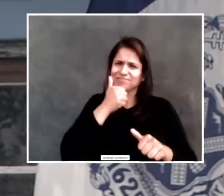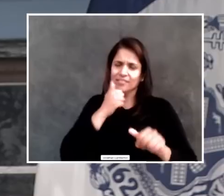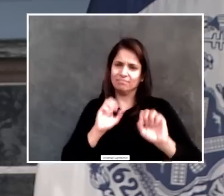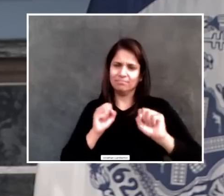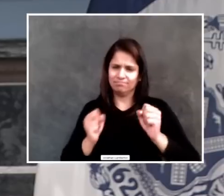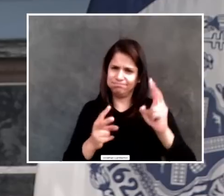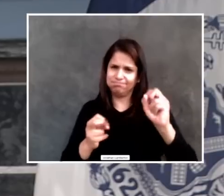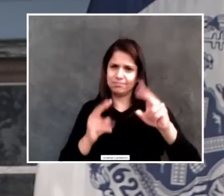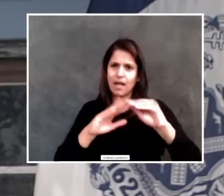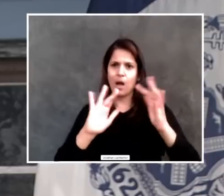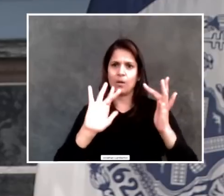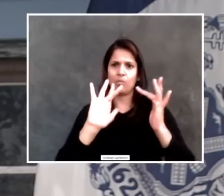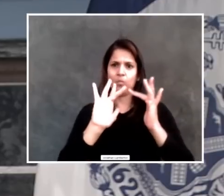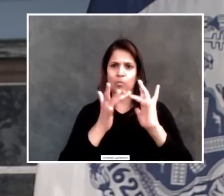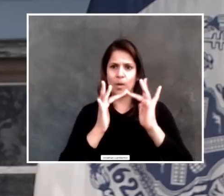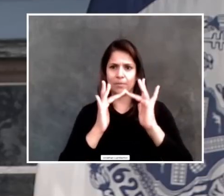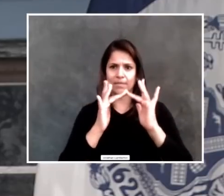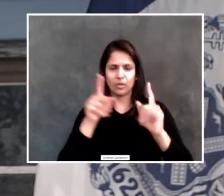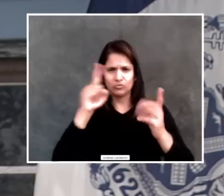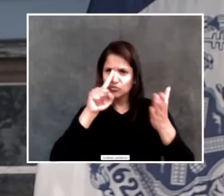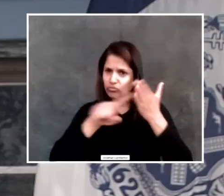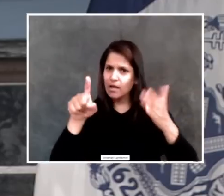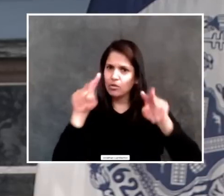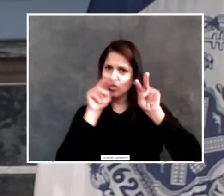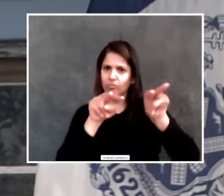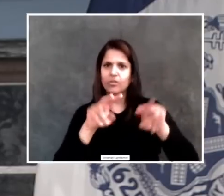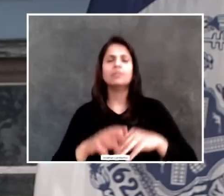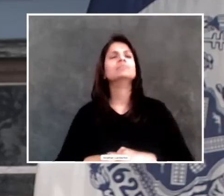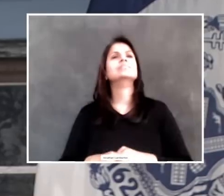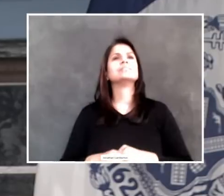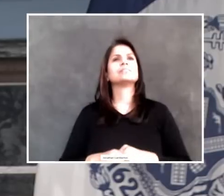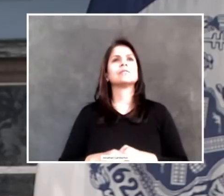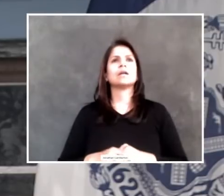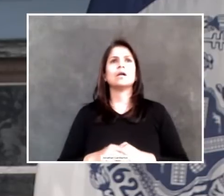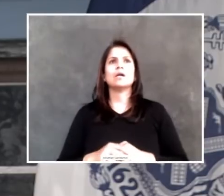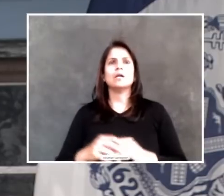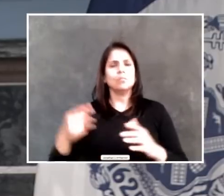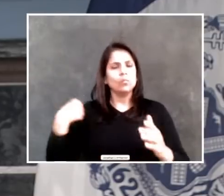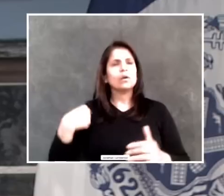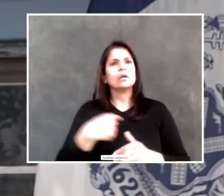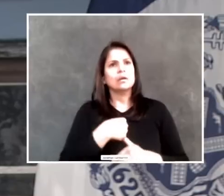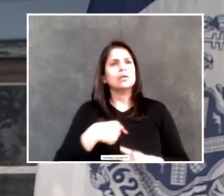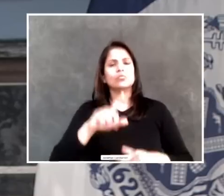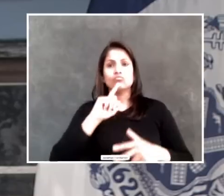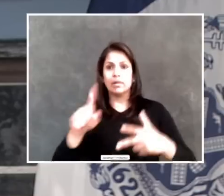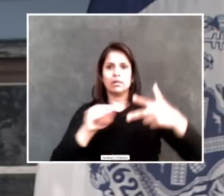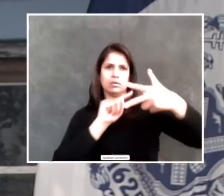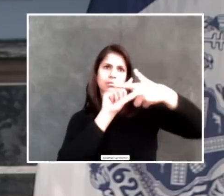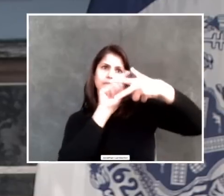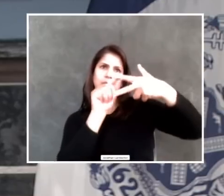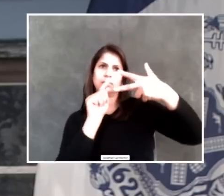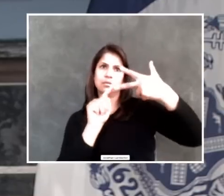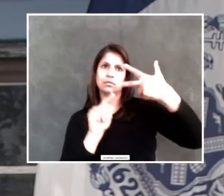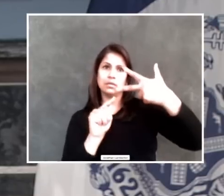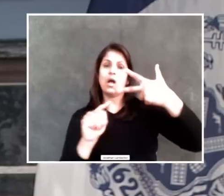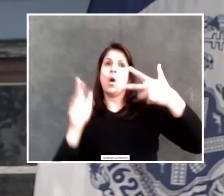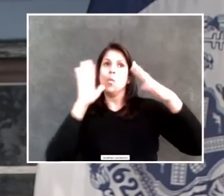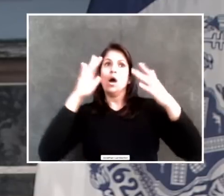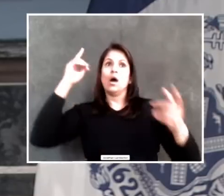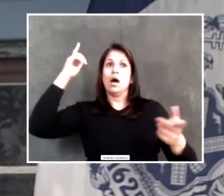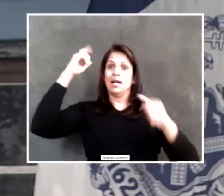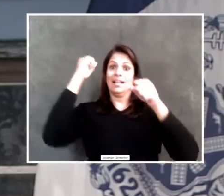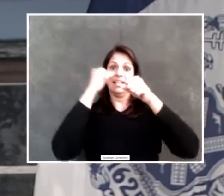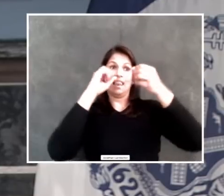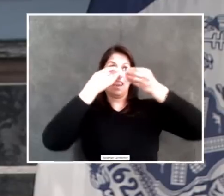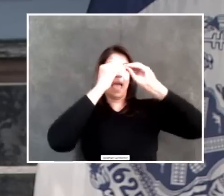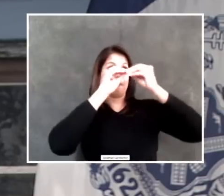because any of us should be involved in that morbid exercise, but we're forced to, because we have to be open with people about what's